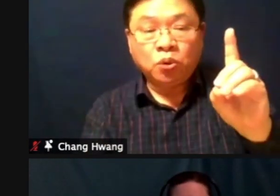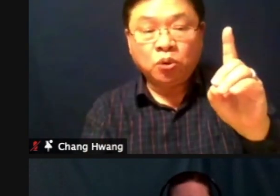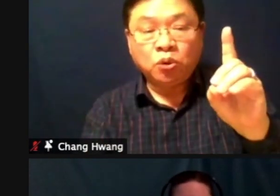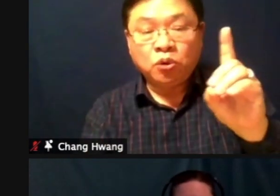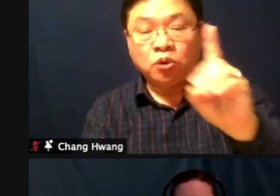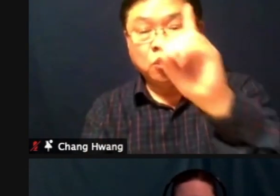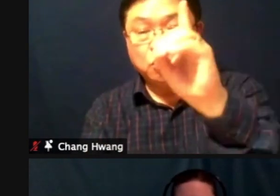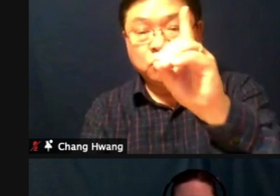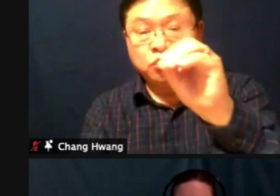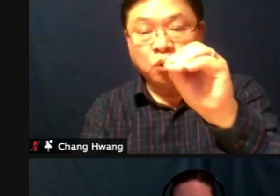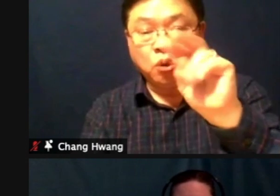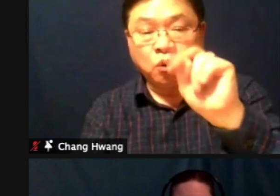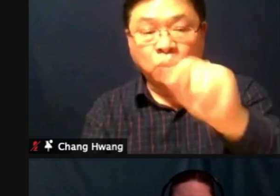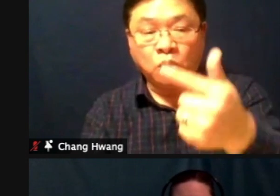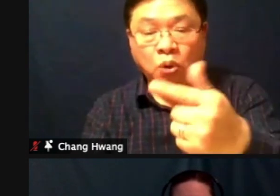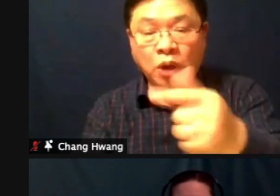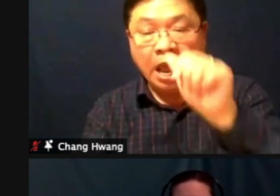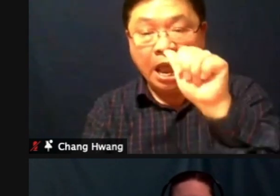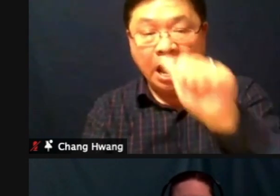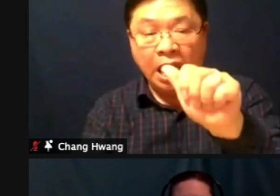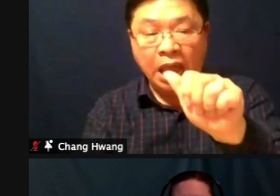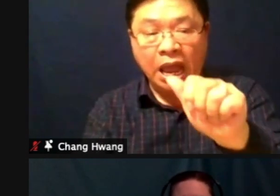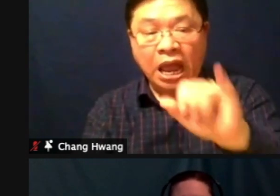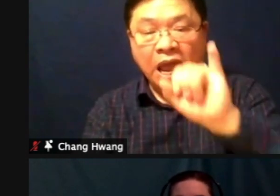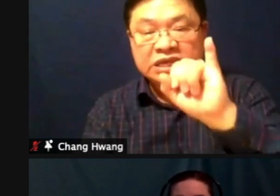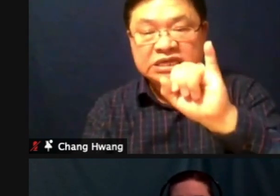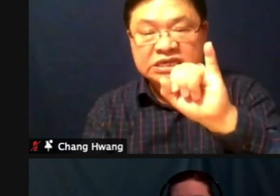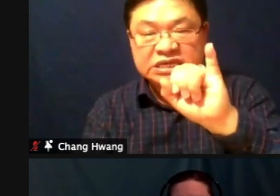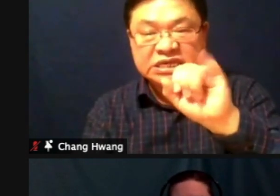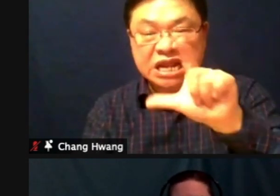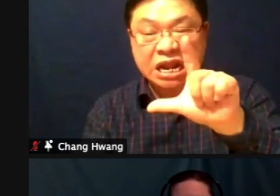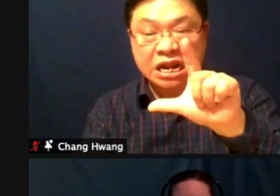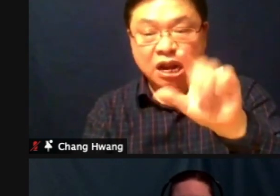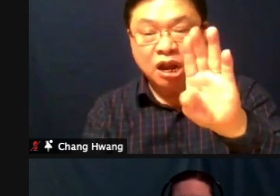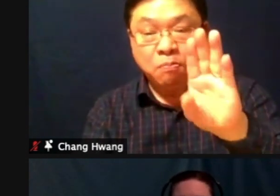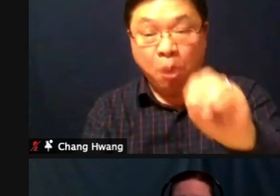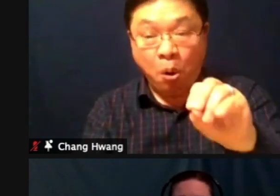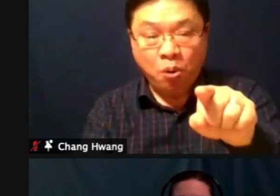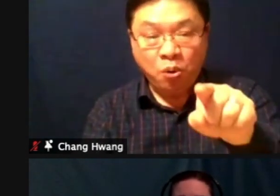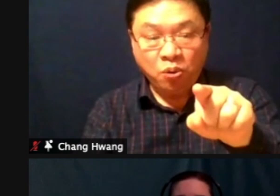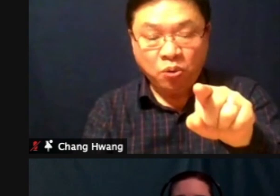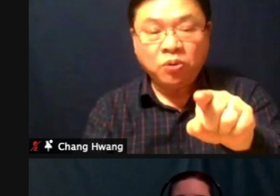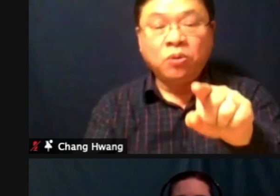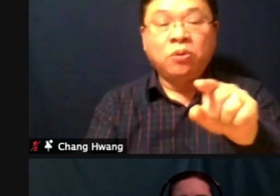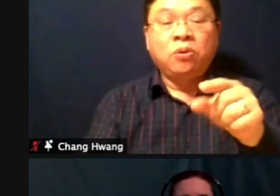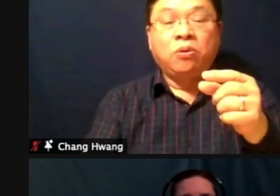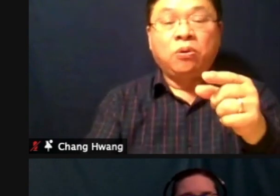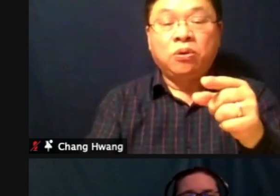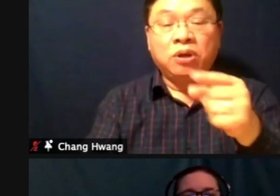And the newspaper here, you'll see, it's the Dong